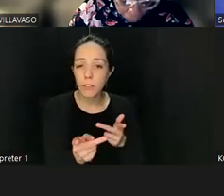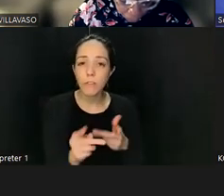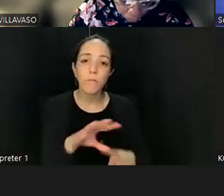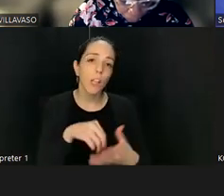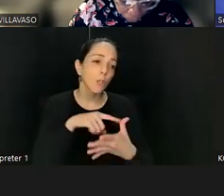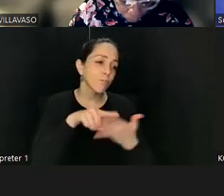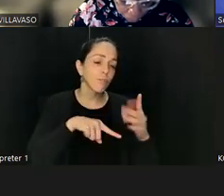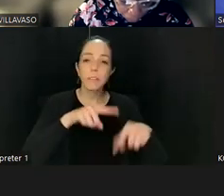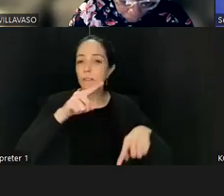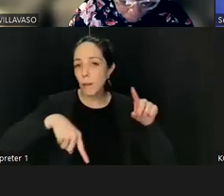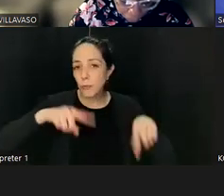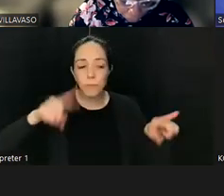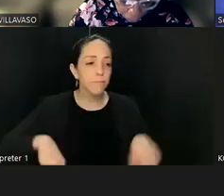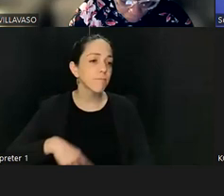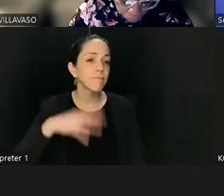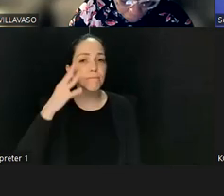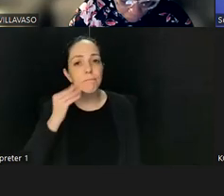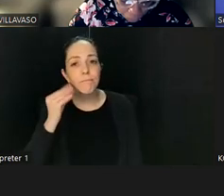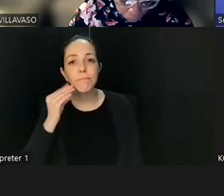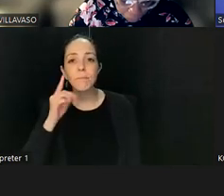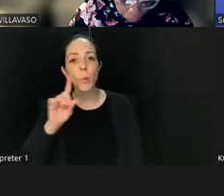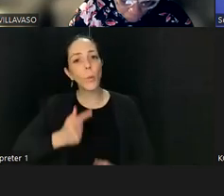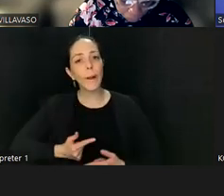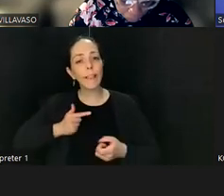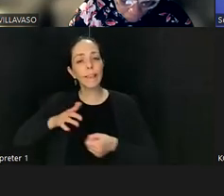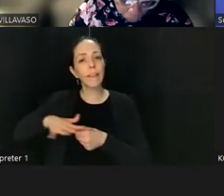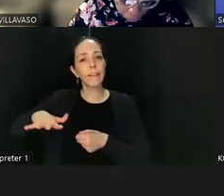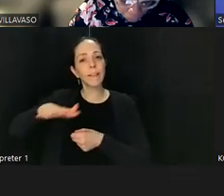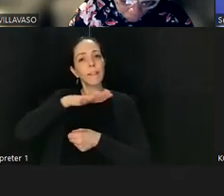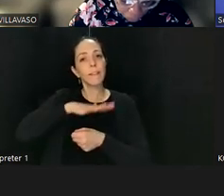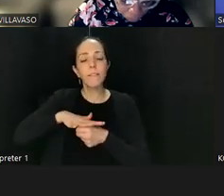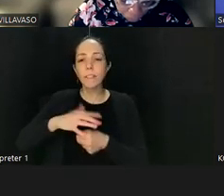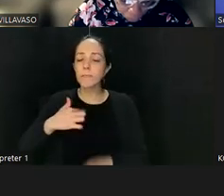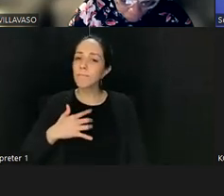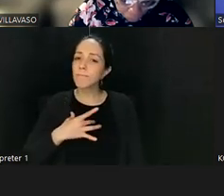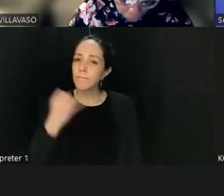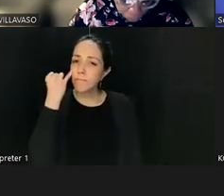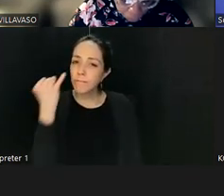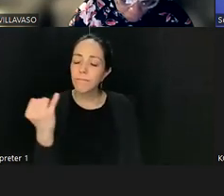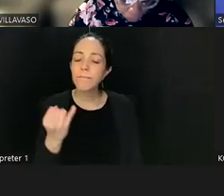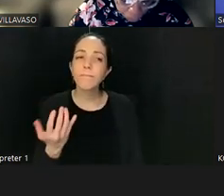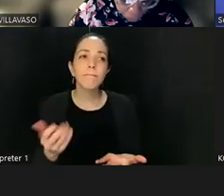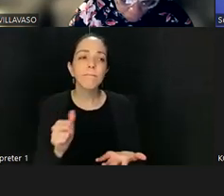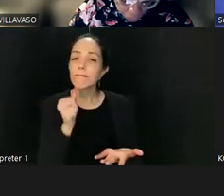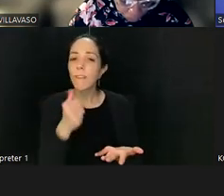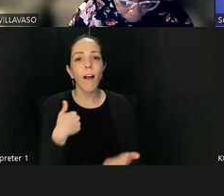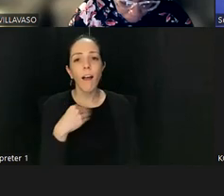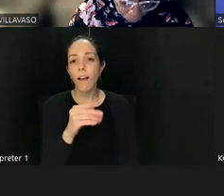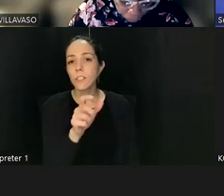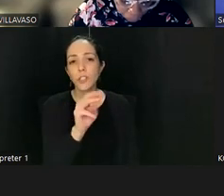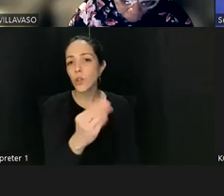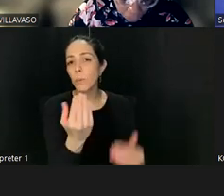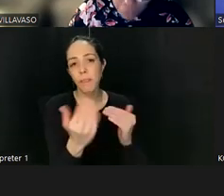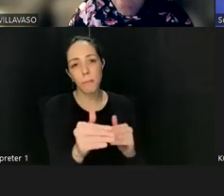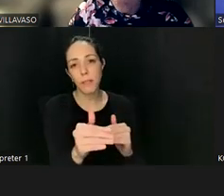experience, demographics, all of that. And so kind of like the idea of not having term limits,